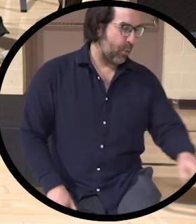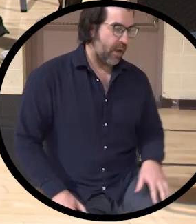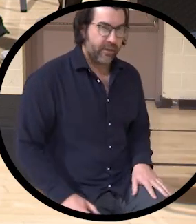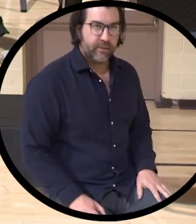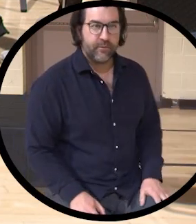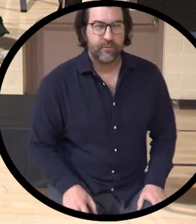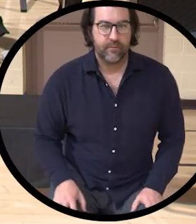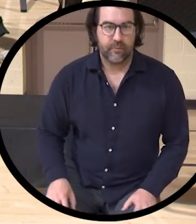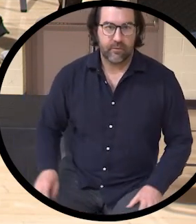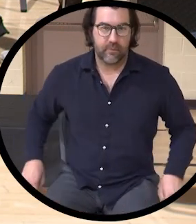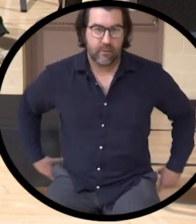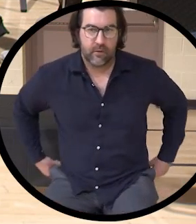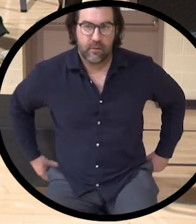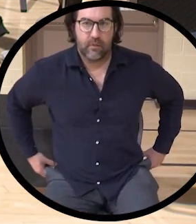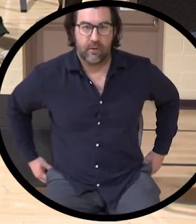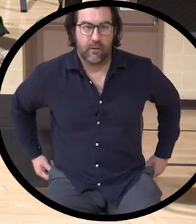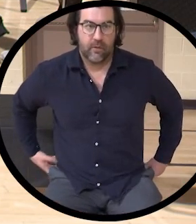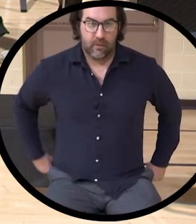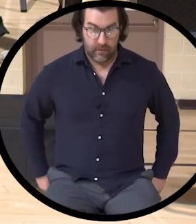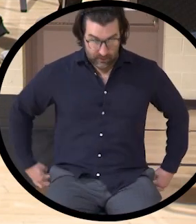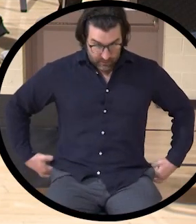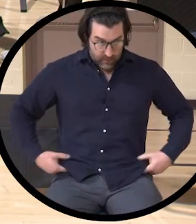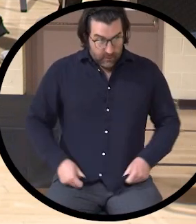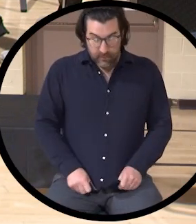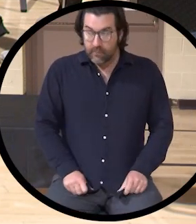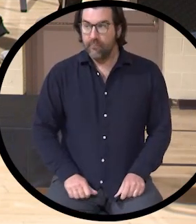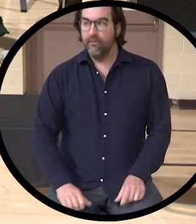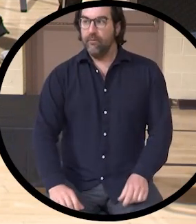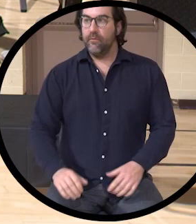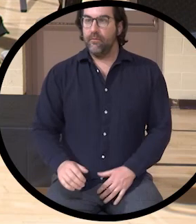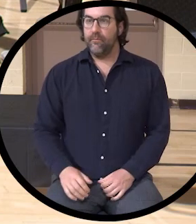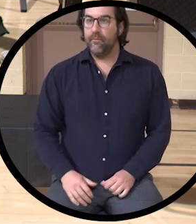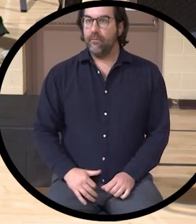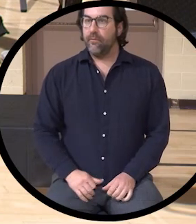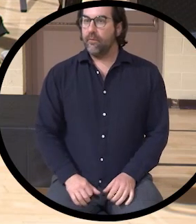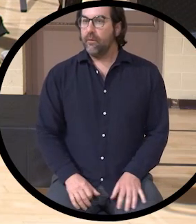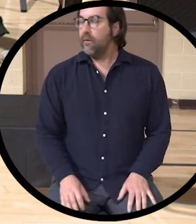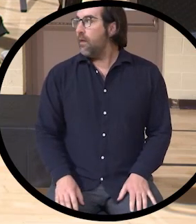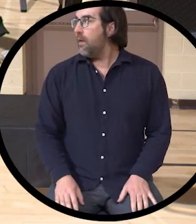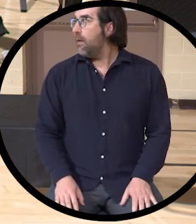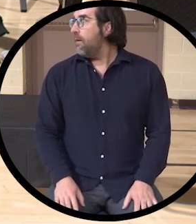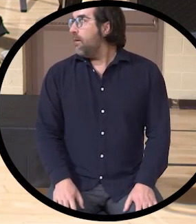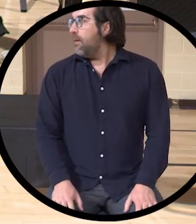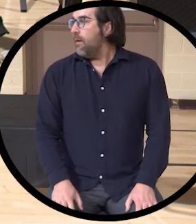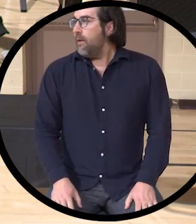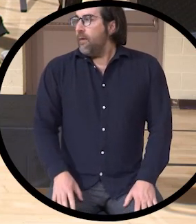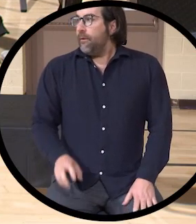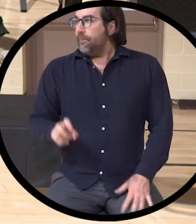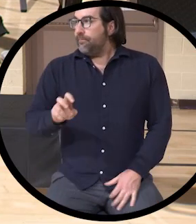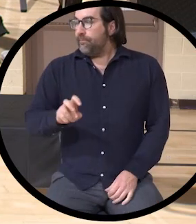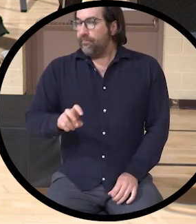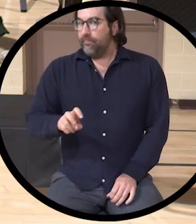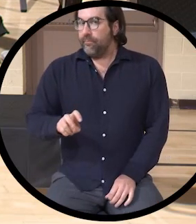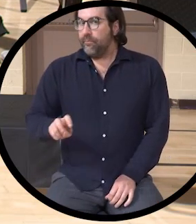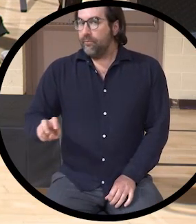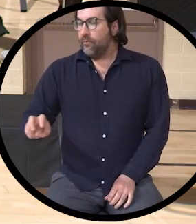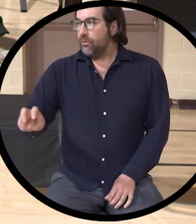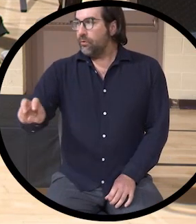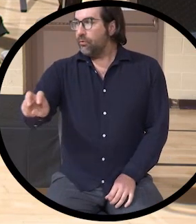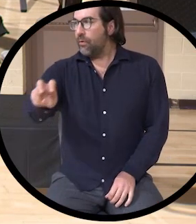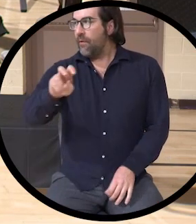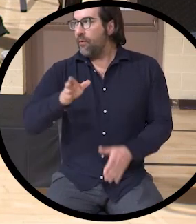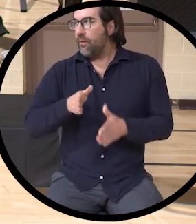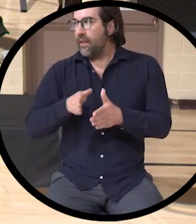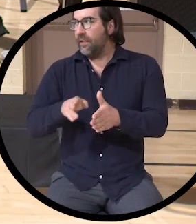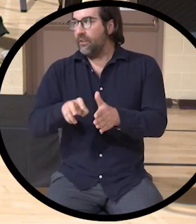reroute bike lanes when construction impacts bike lanes. So in the same way that travel lane shift, looking at ways to